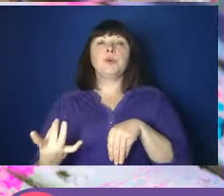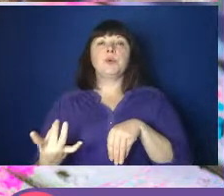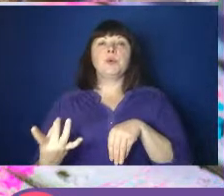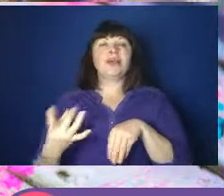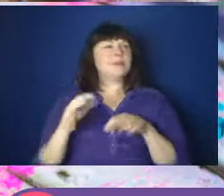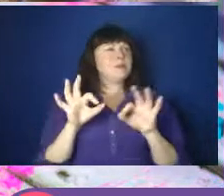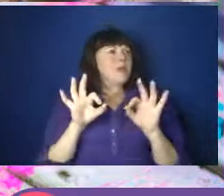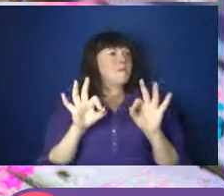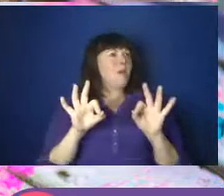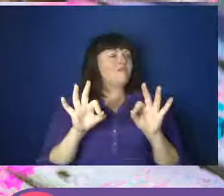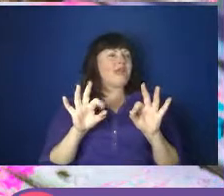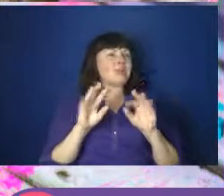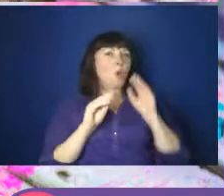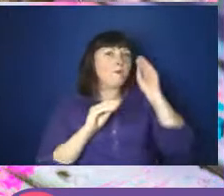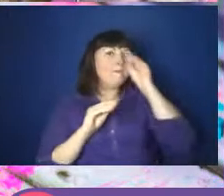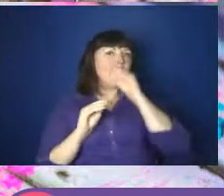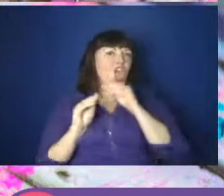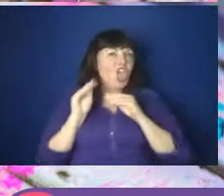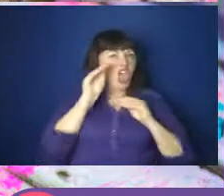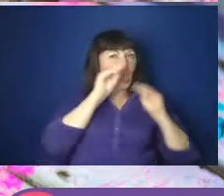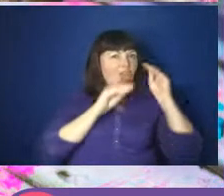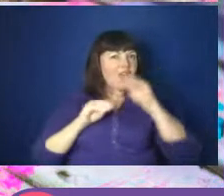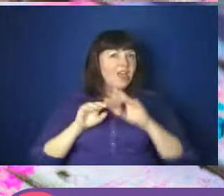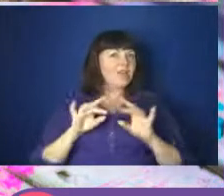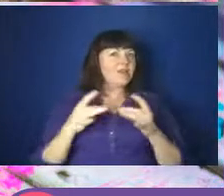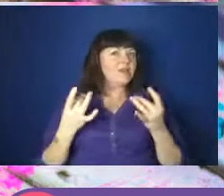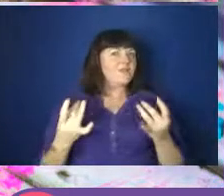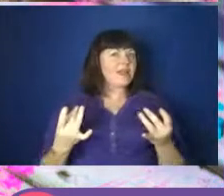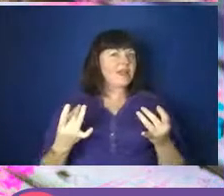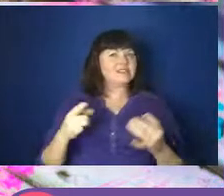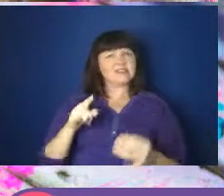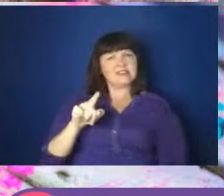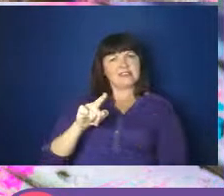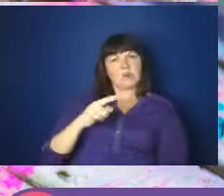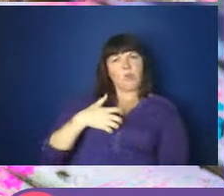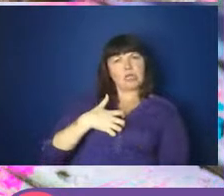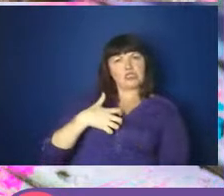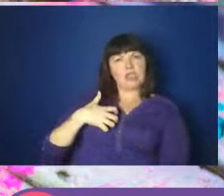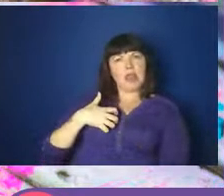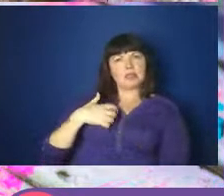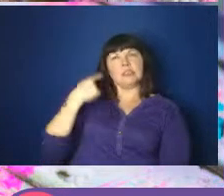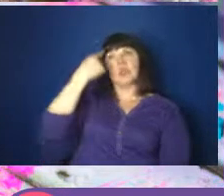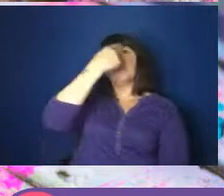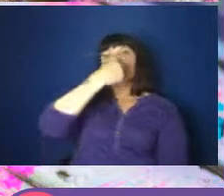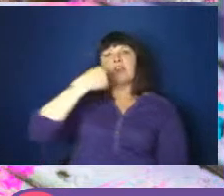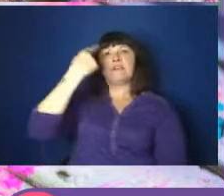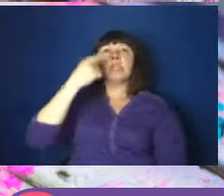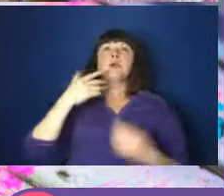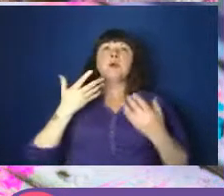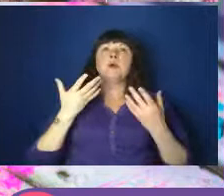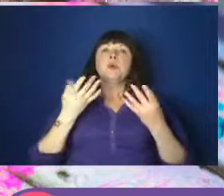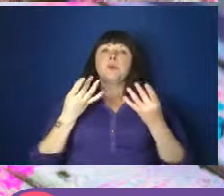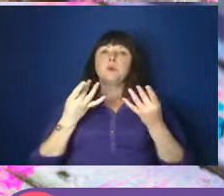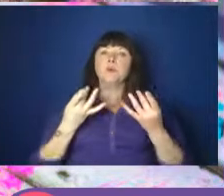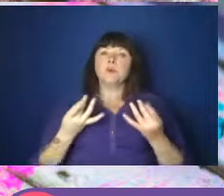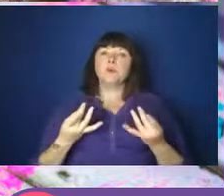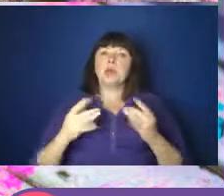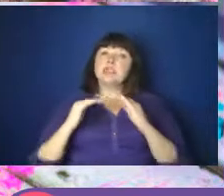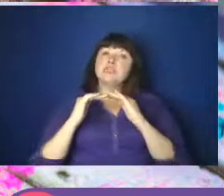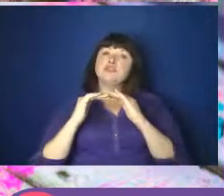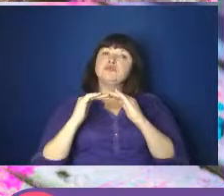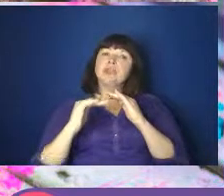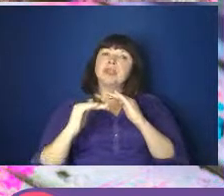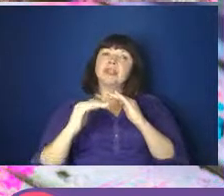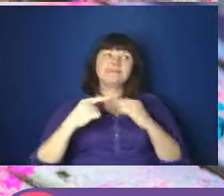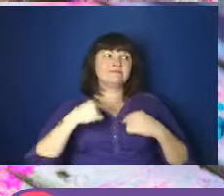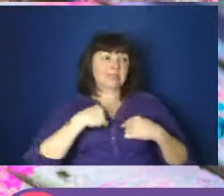perfect. It is. I'm quite jealous of it, to be honest. It looks so serene. I have ADHD, so I'm rarely